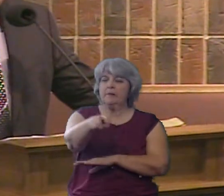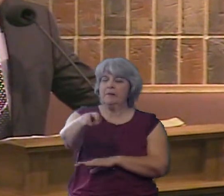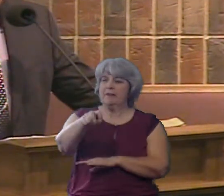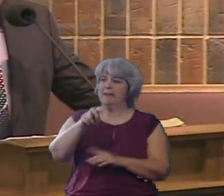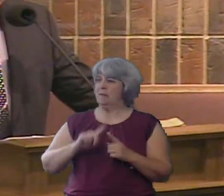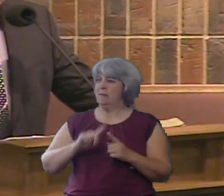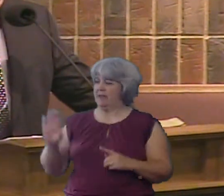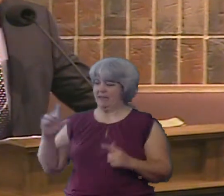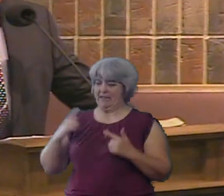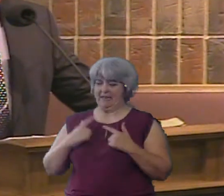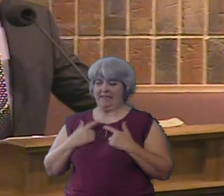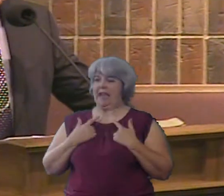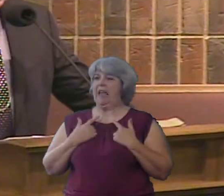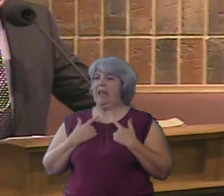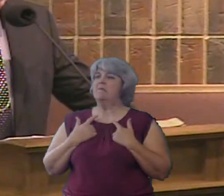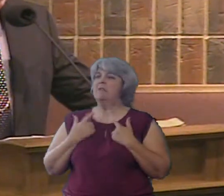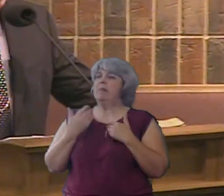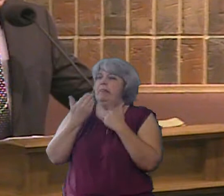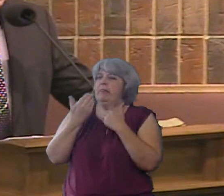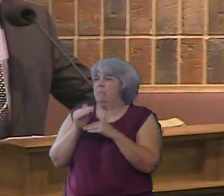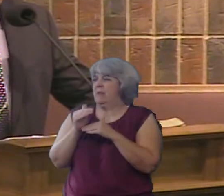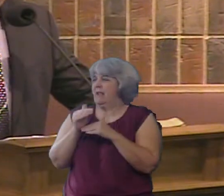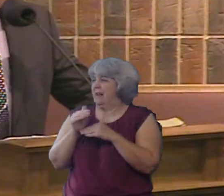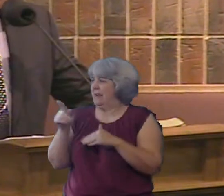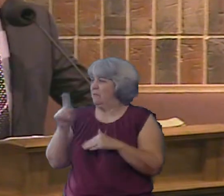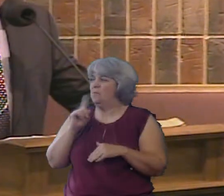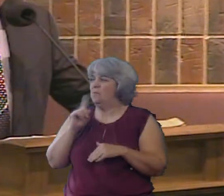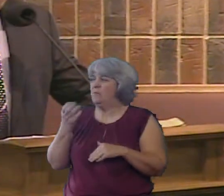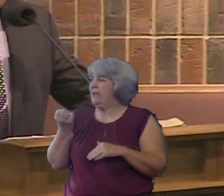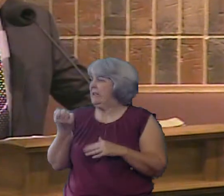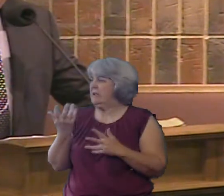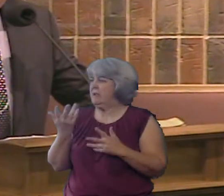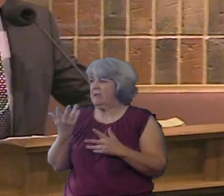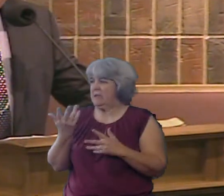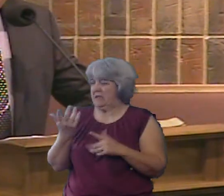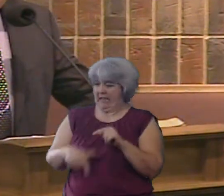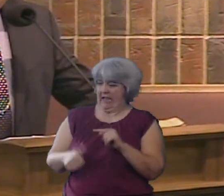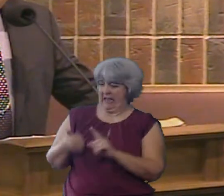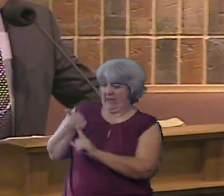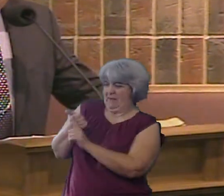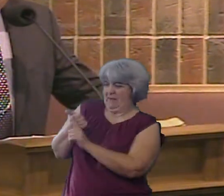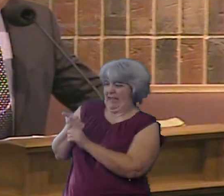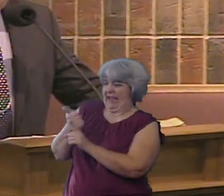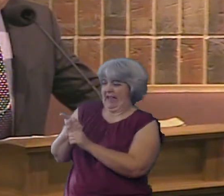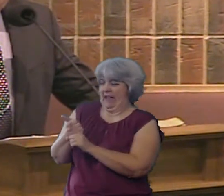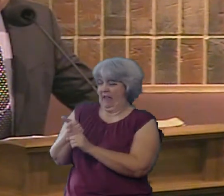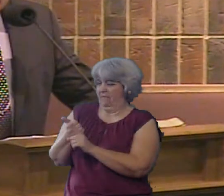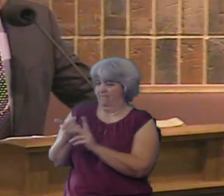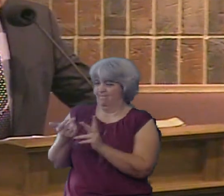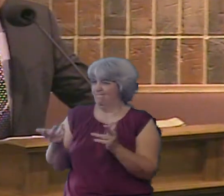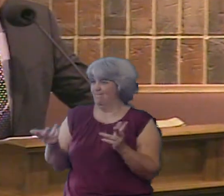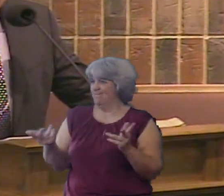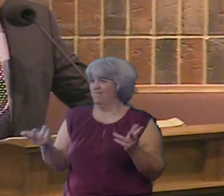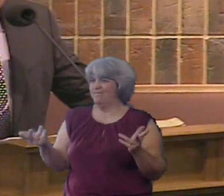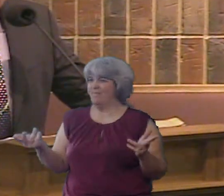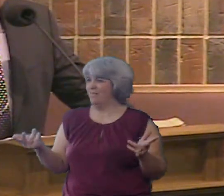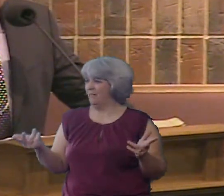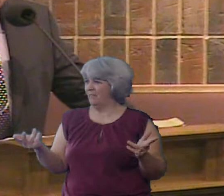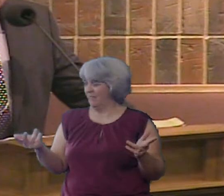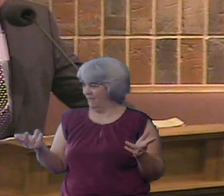is very, very limited. He can do almost nothing for himself. And yet he sat